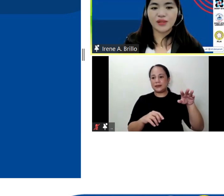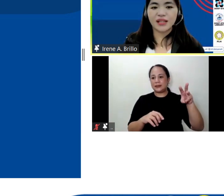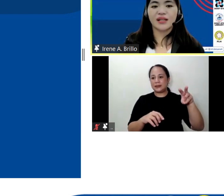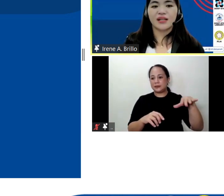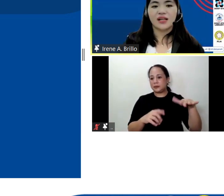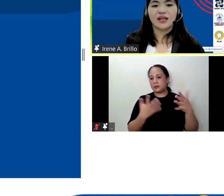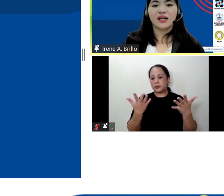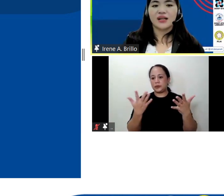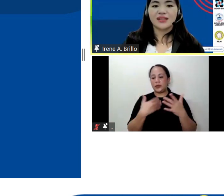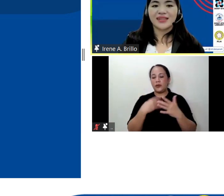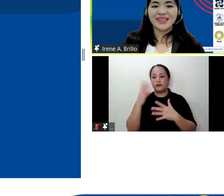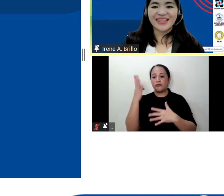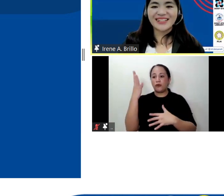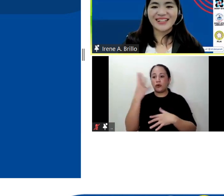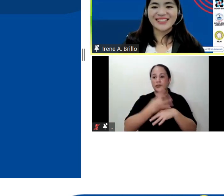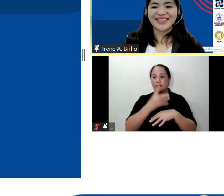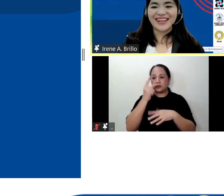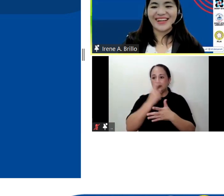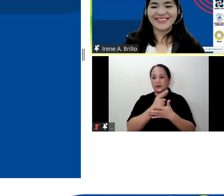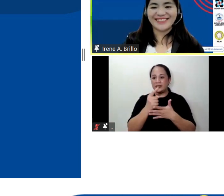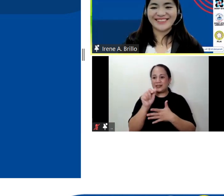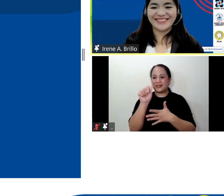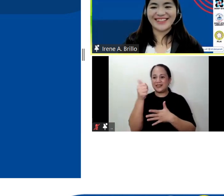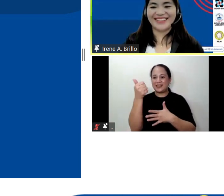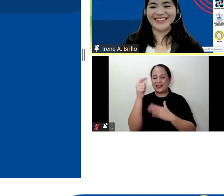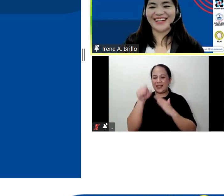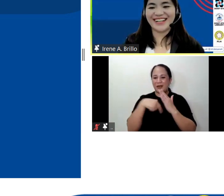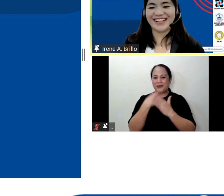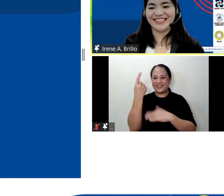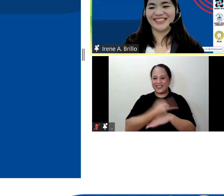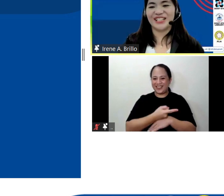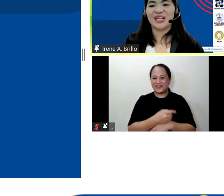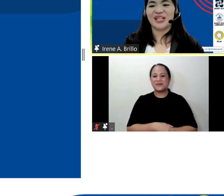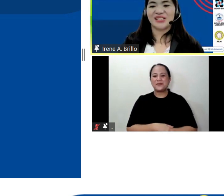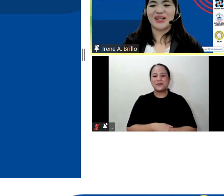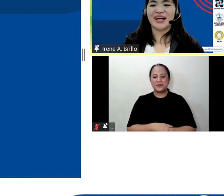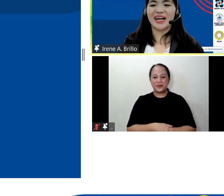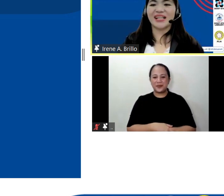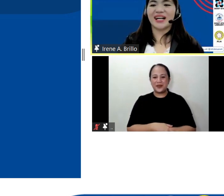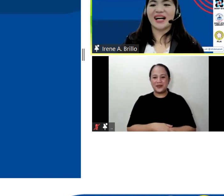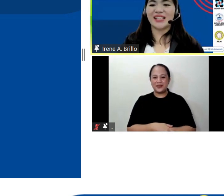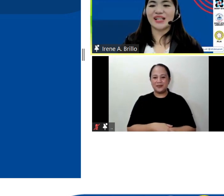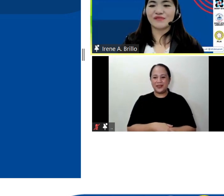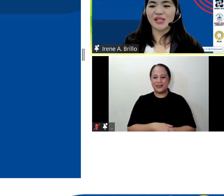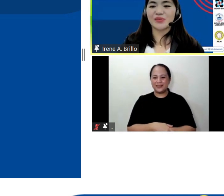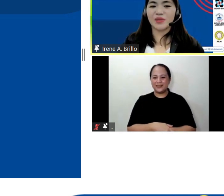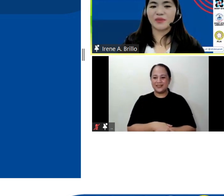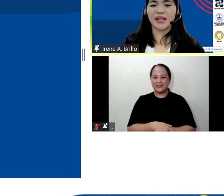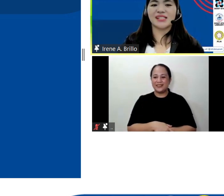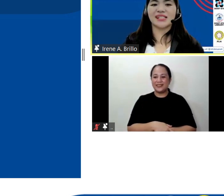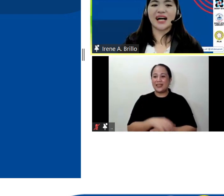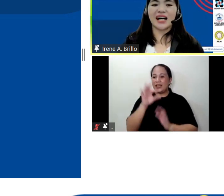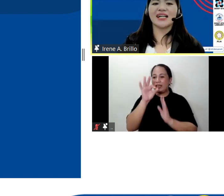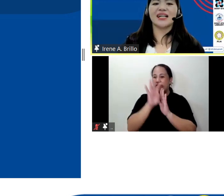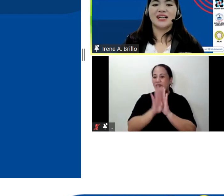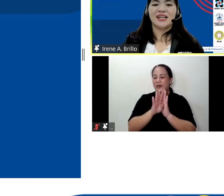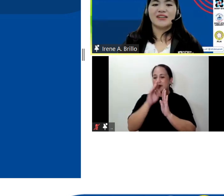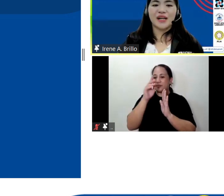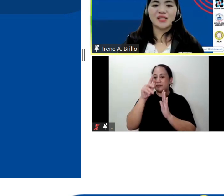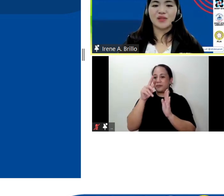days a week, 10 hours a day. Ayan. So again, ang ating Facebook page